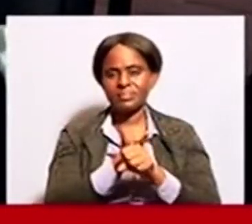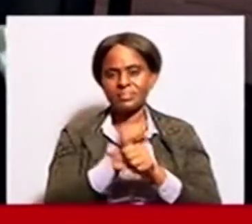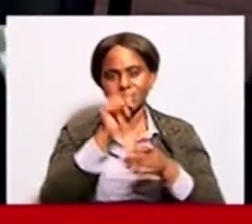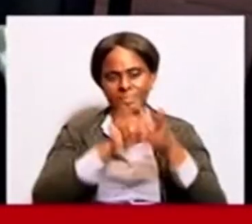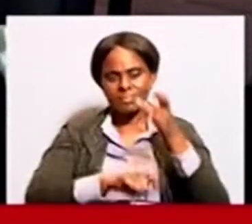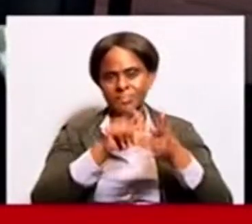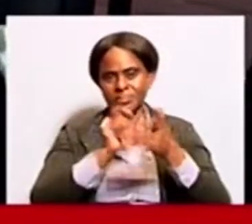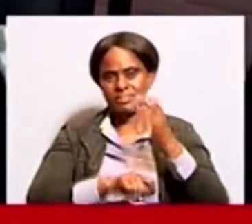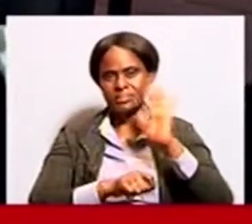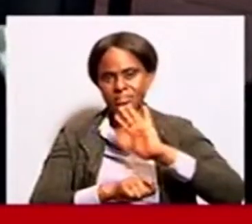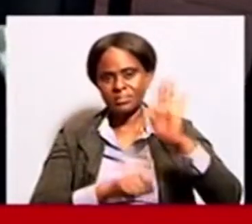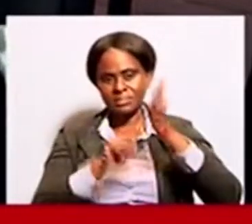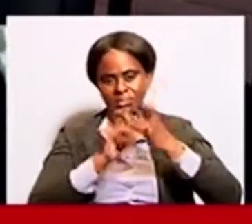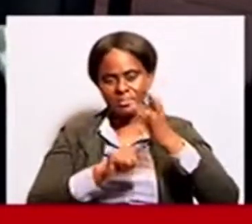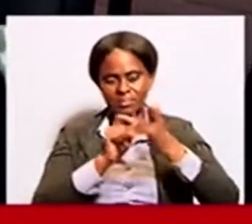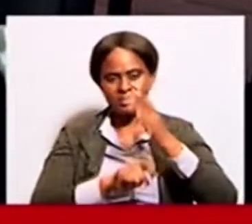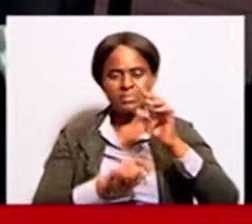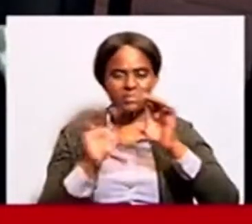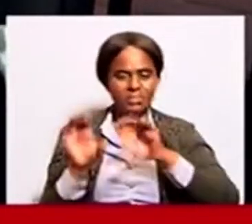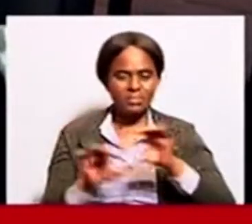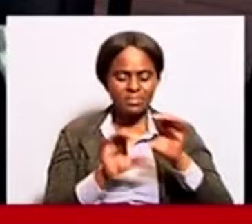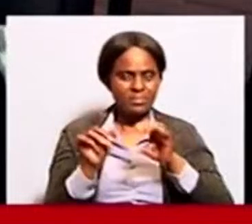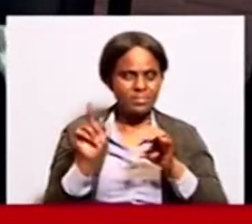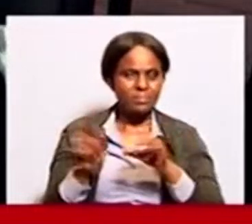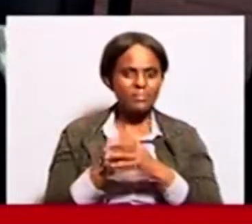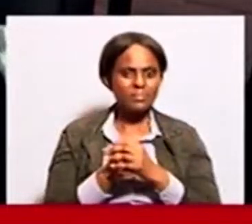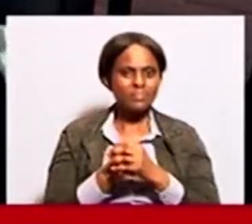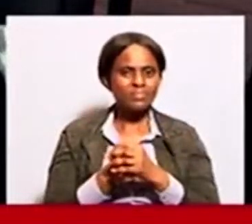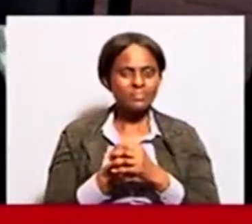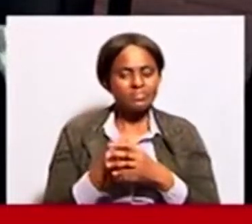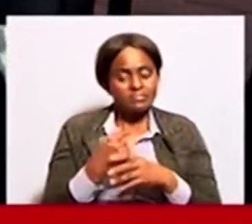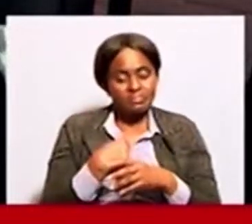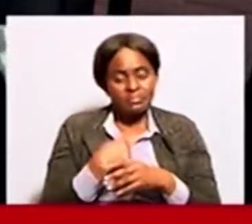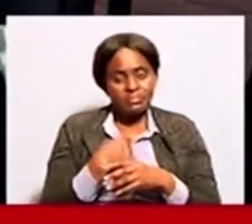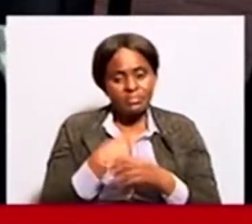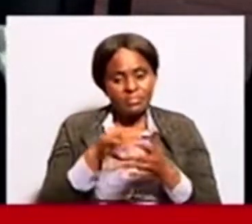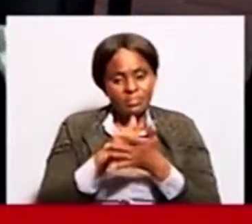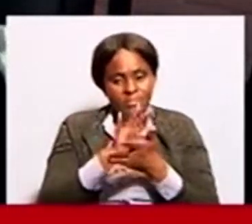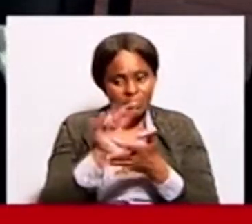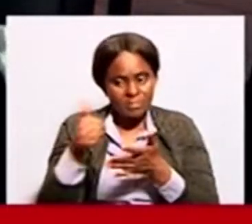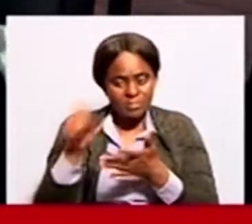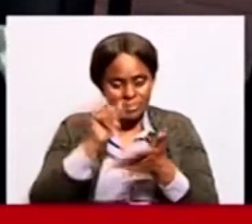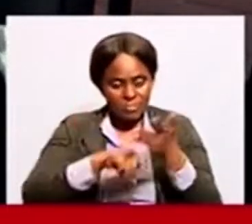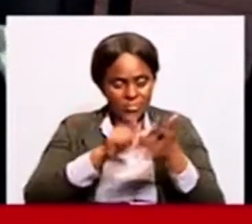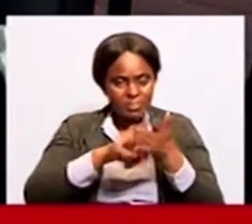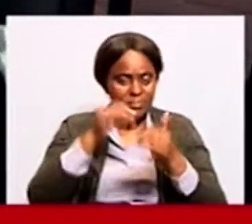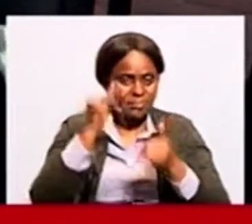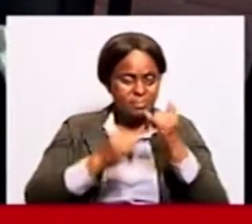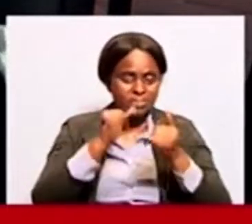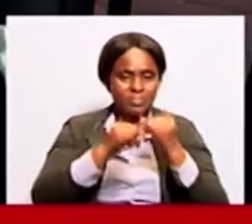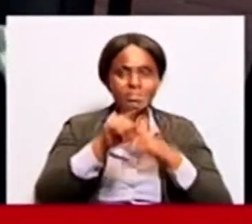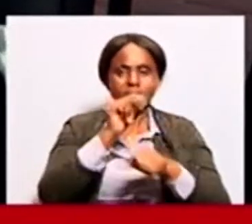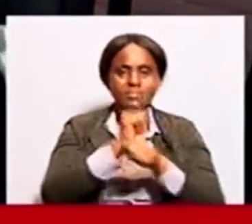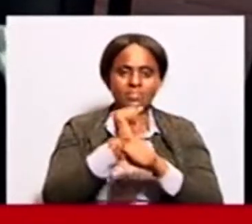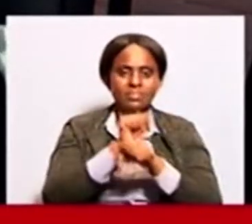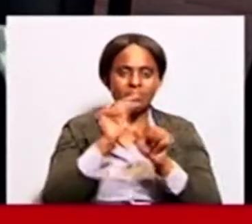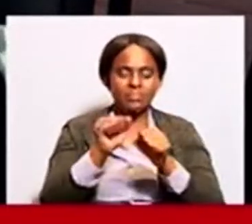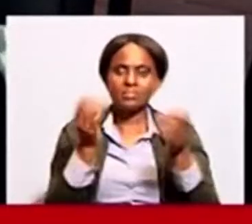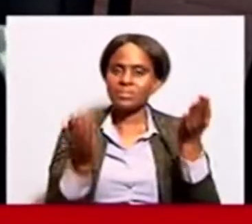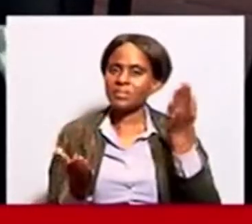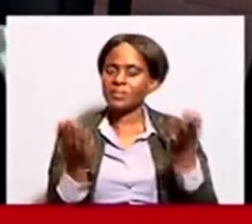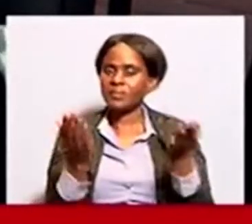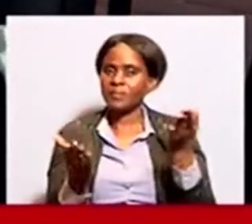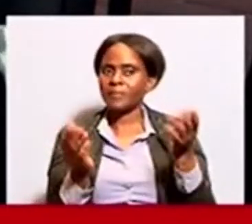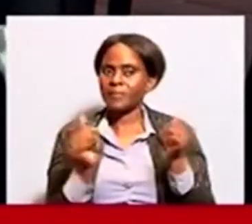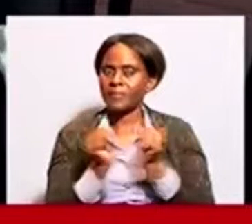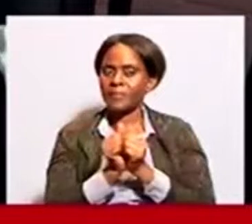cost did you, I mean, how much did it cost for you to complete the works, so that we compare